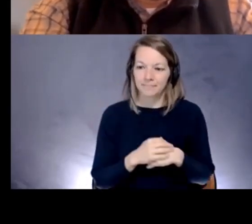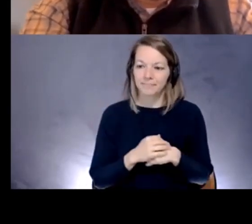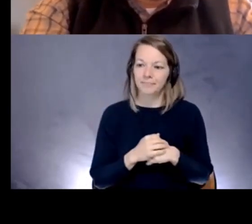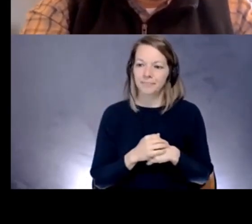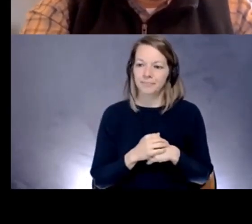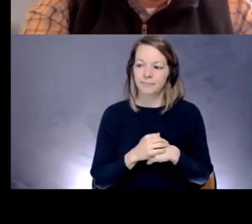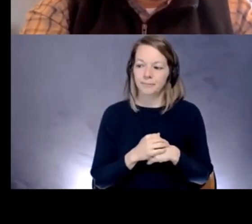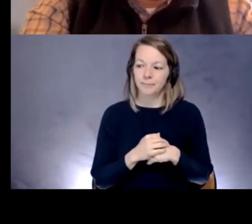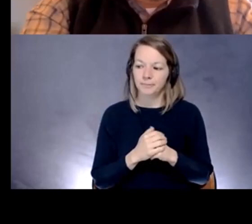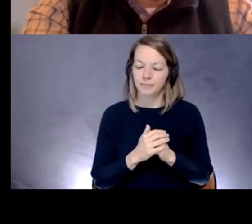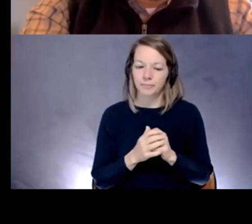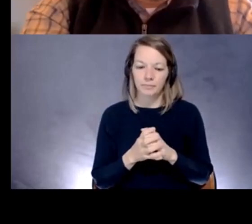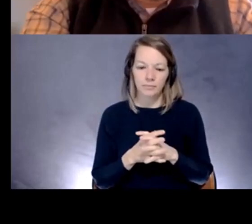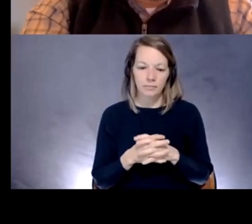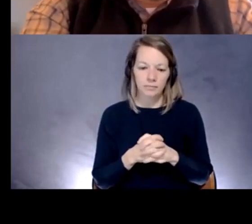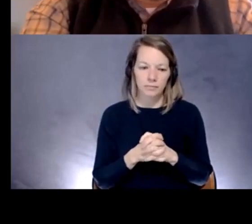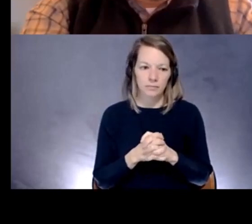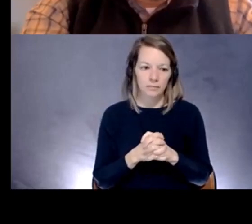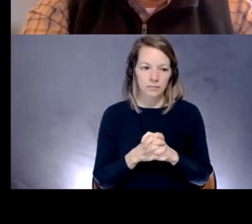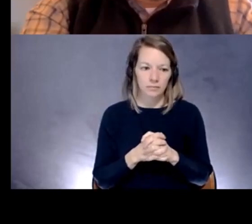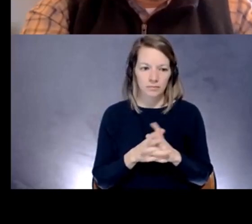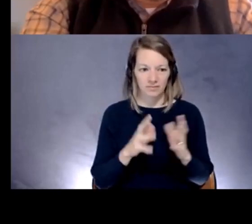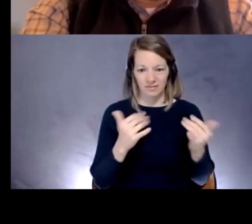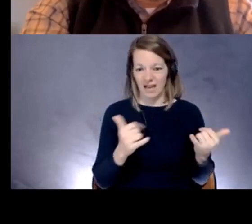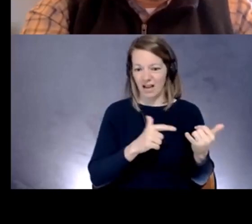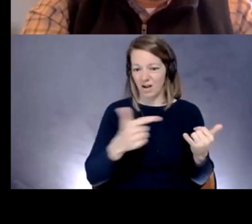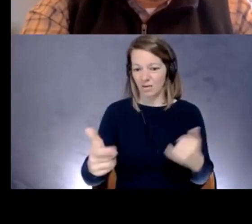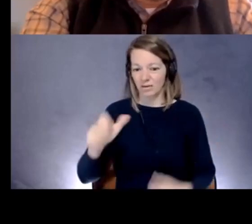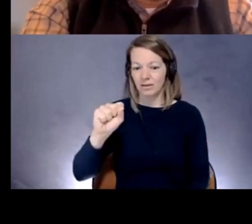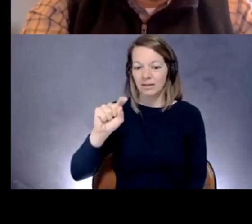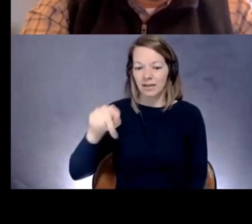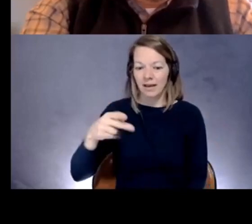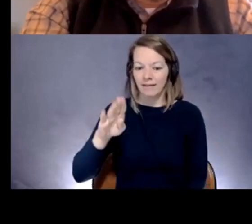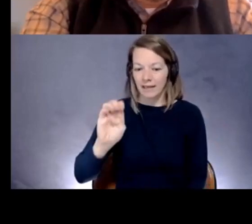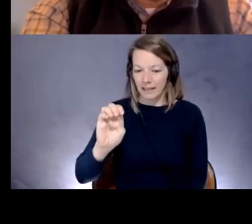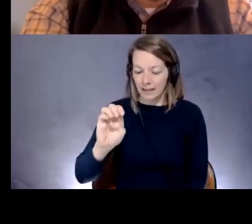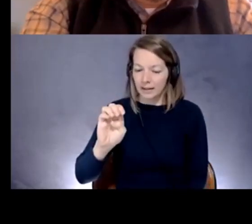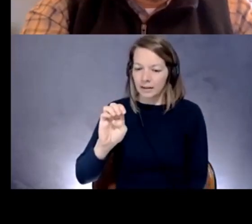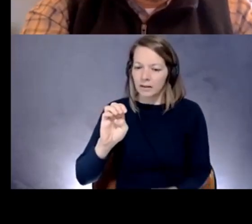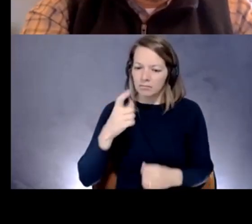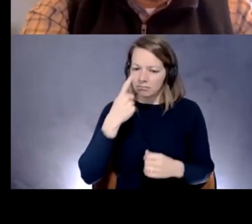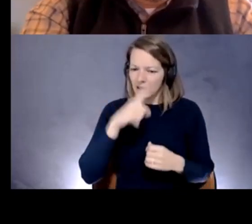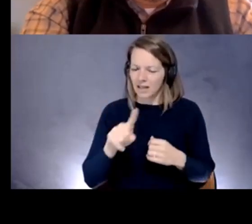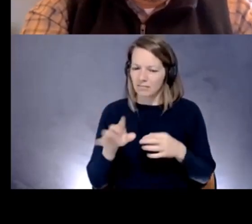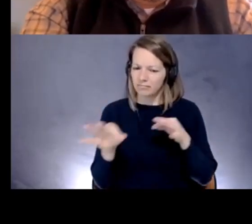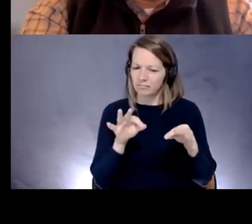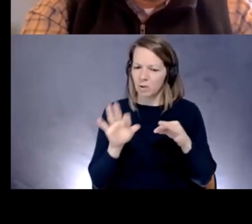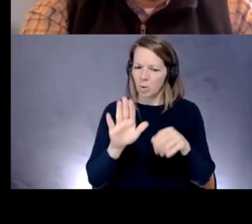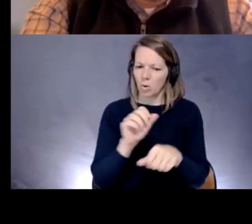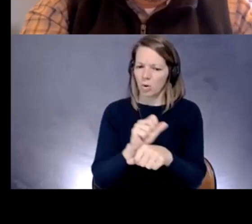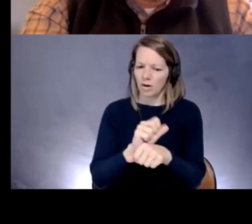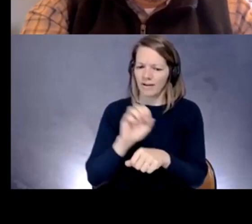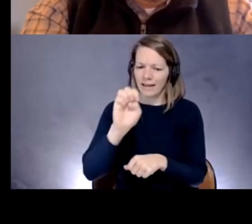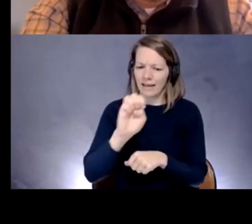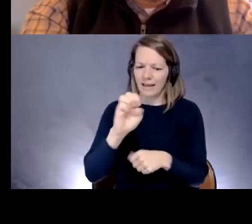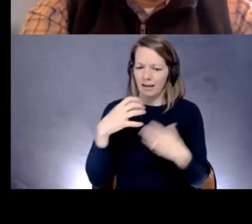this morning. And then I'd like to turn now to Stephanie. Can you share the work of the Office of eHealth